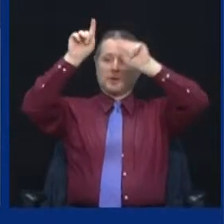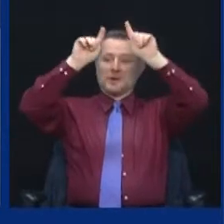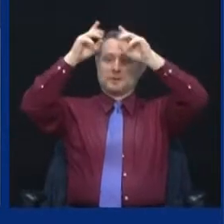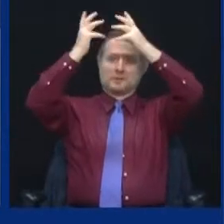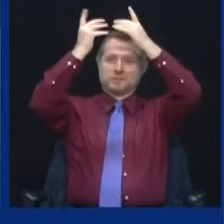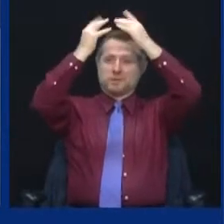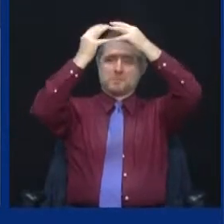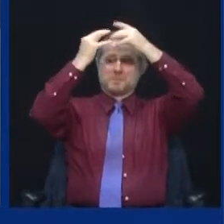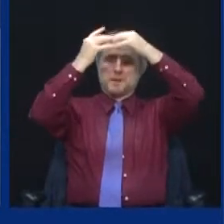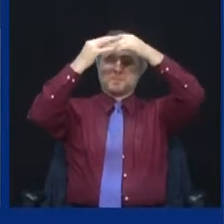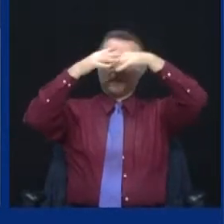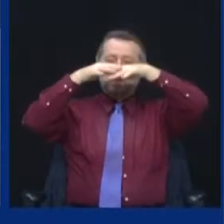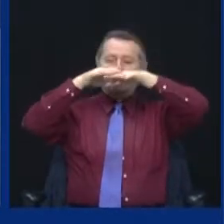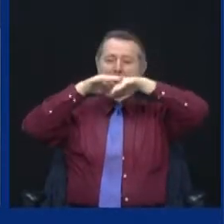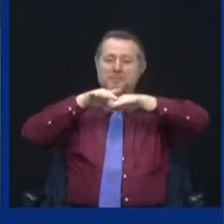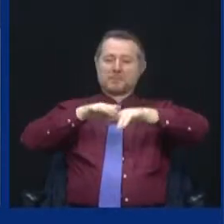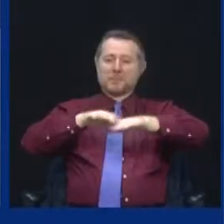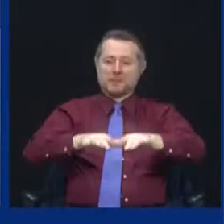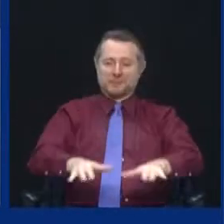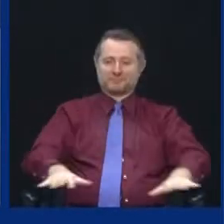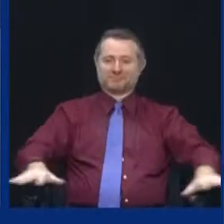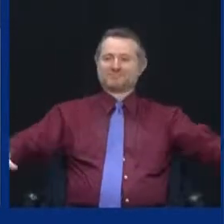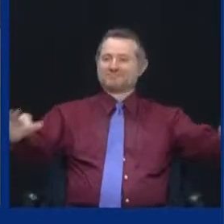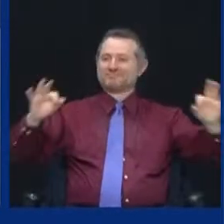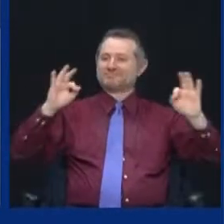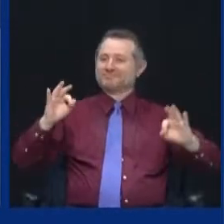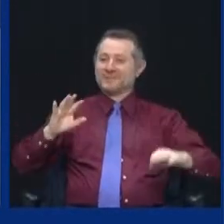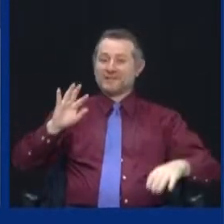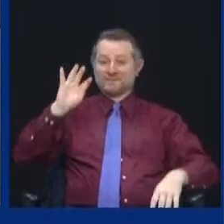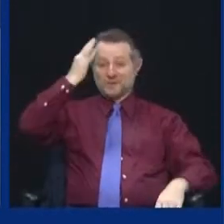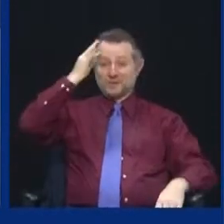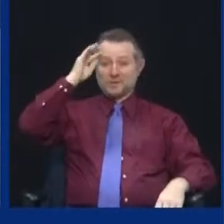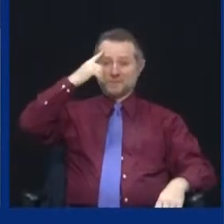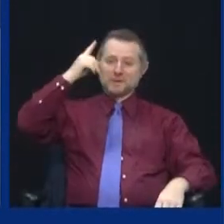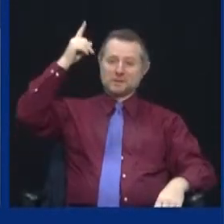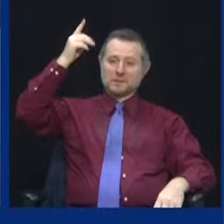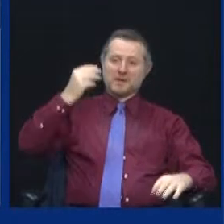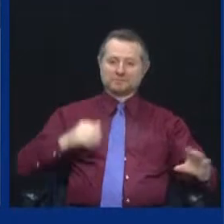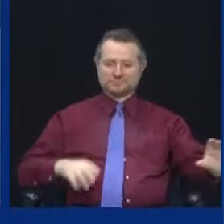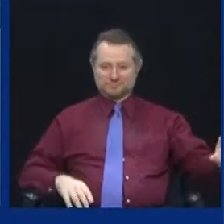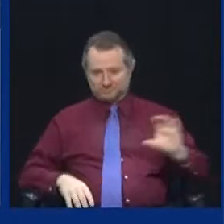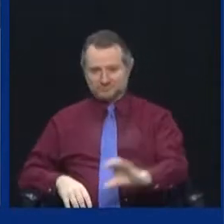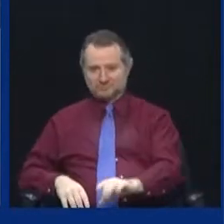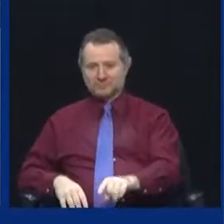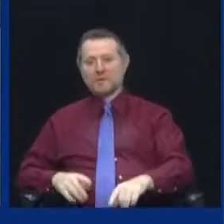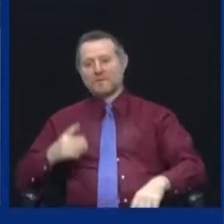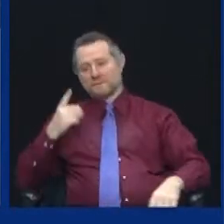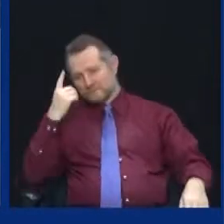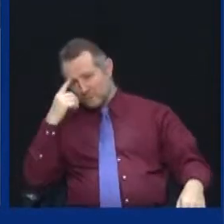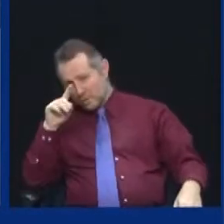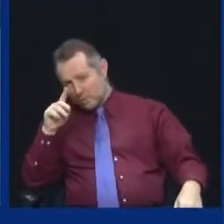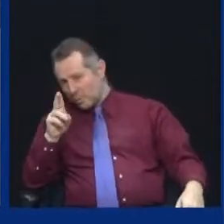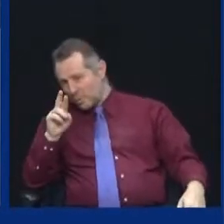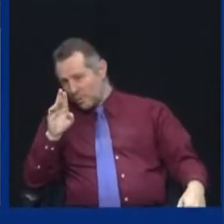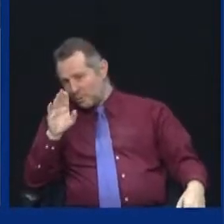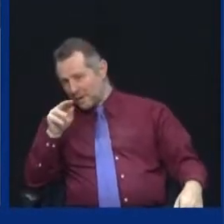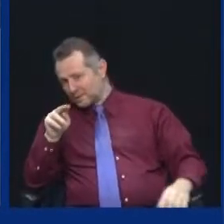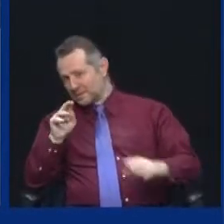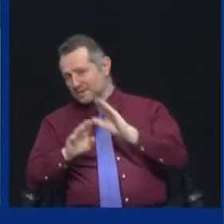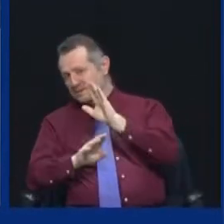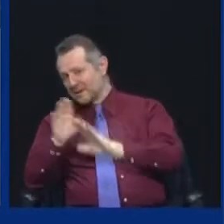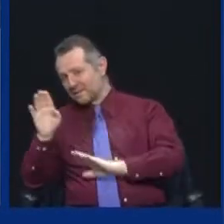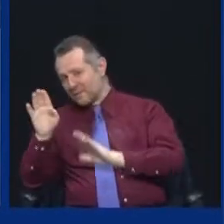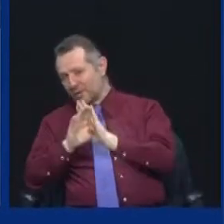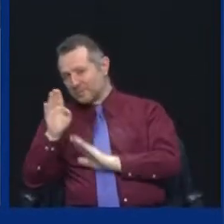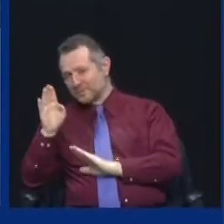federal government that is putting money on the table for urban development and infrastructure development like